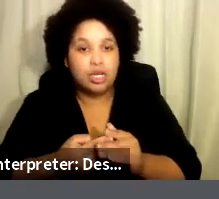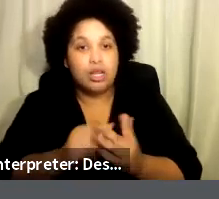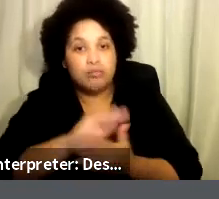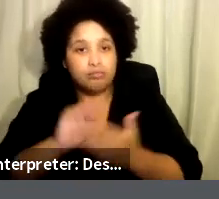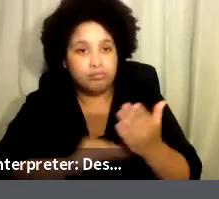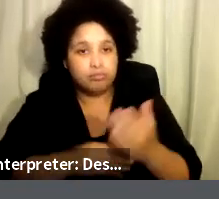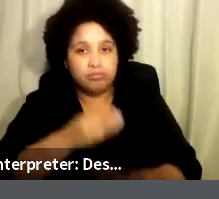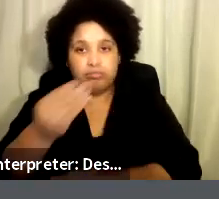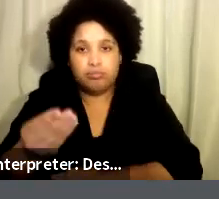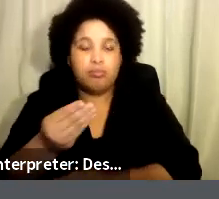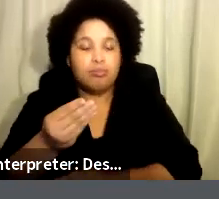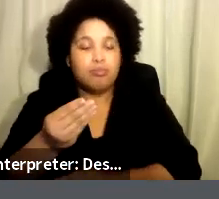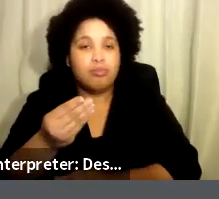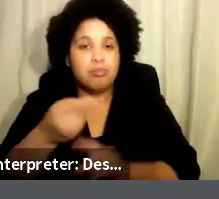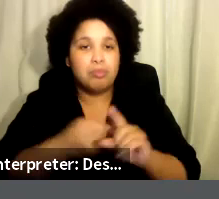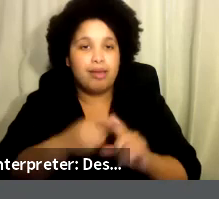sorry.